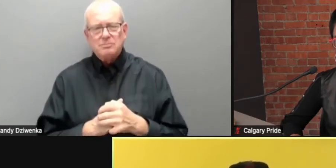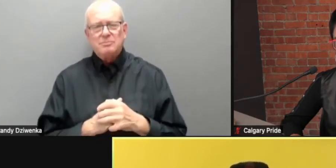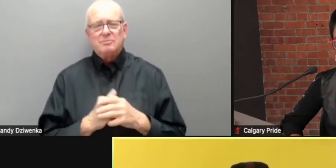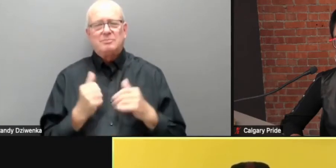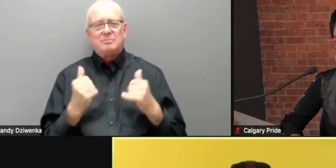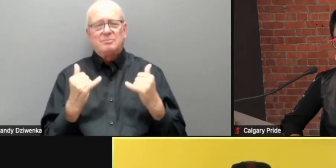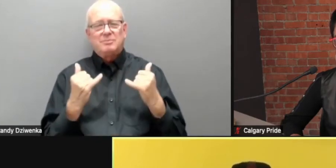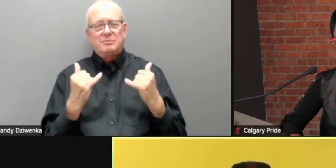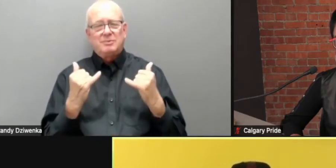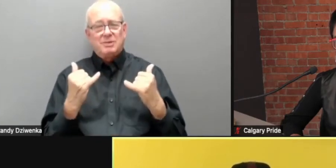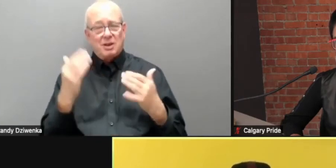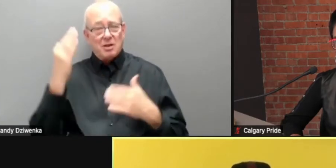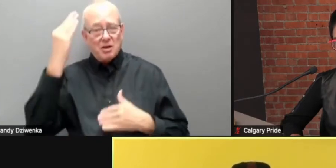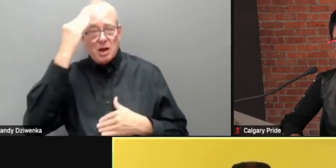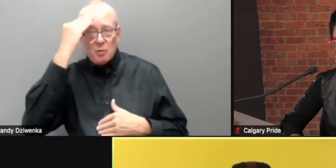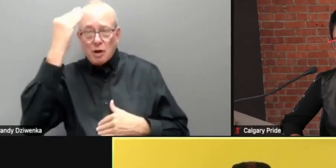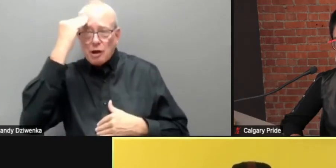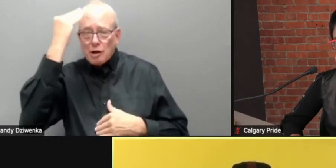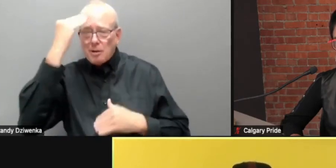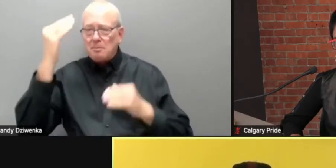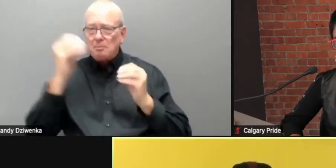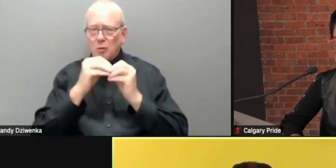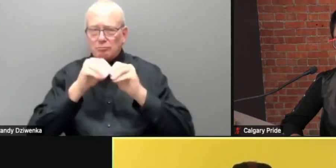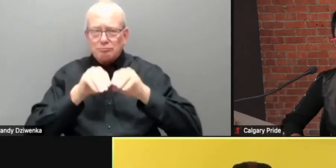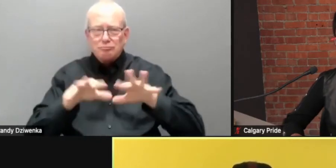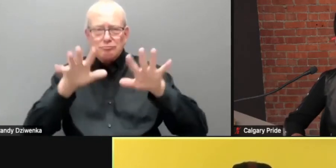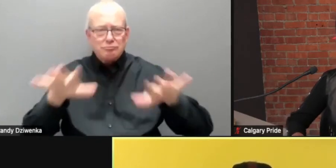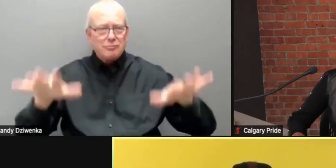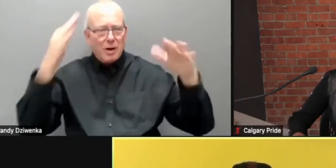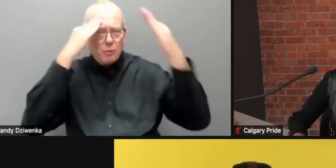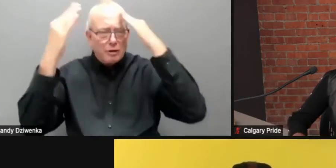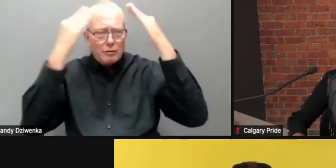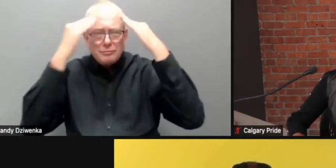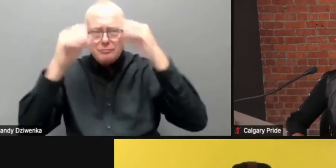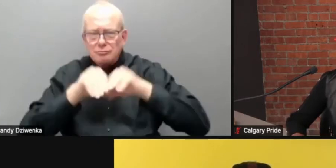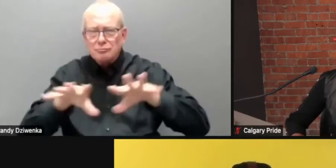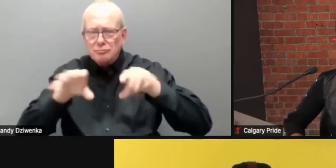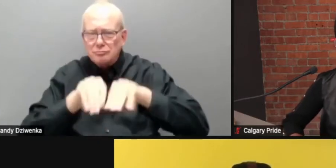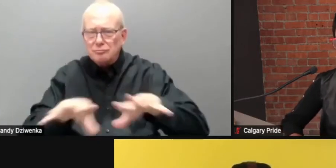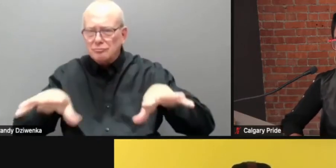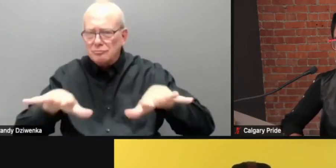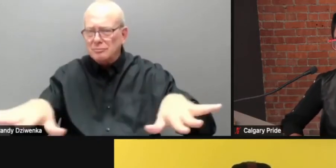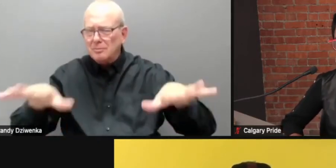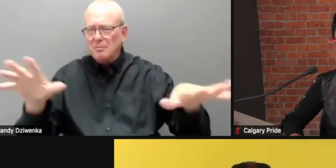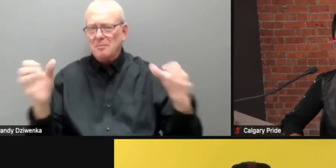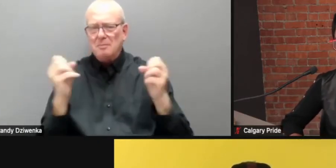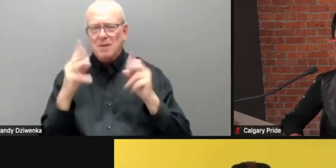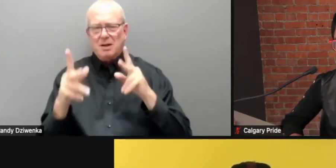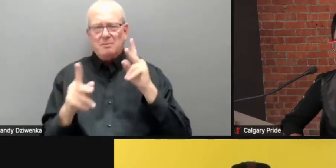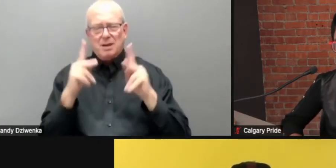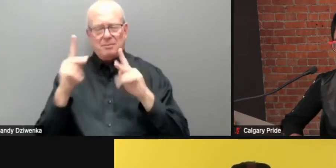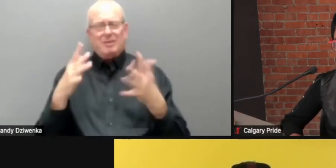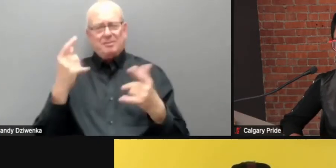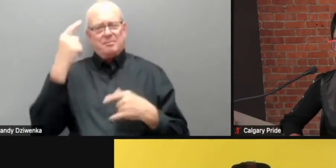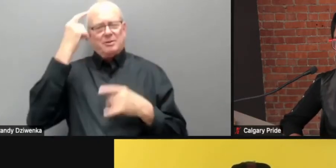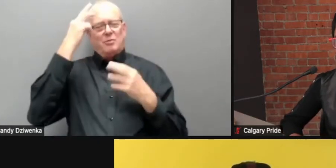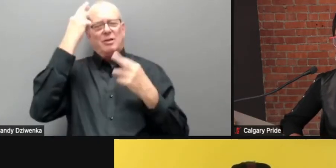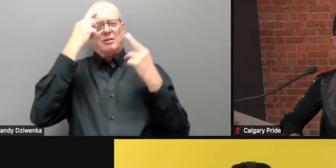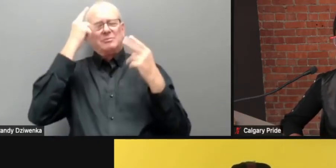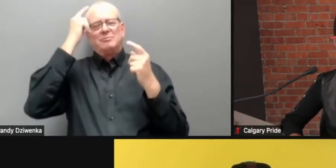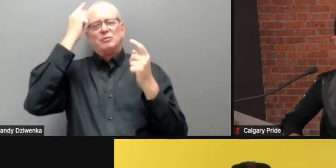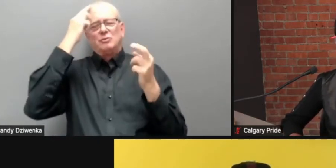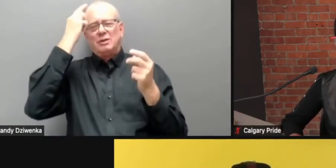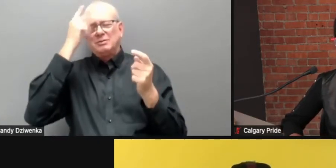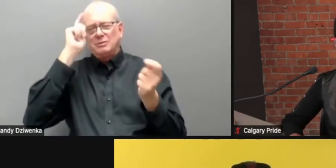public, and they are also changing a lot of minds. And that's wonderful to see that journey. Everyone's on a journey